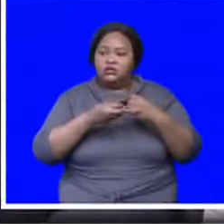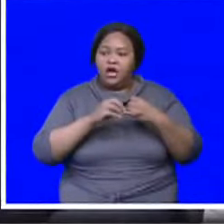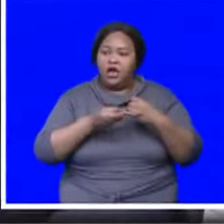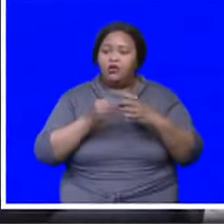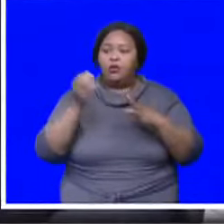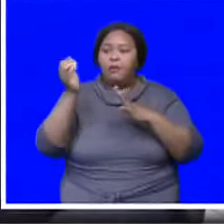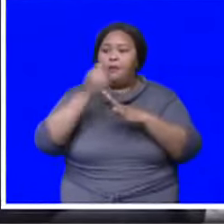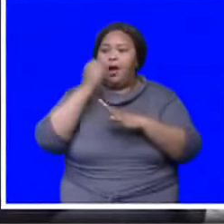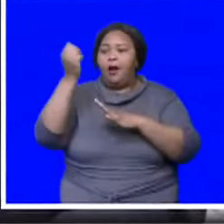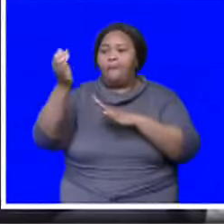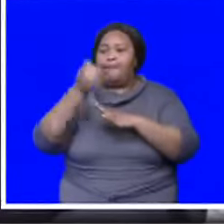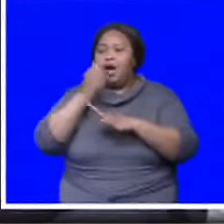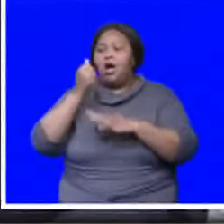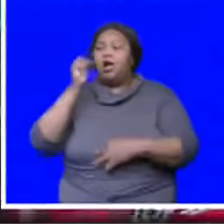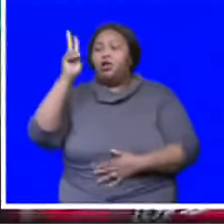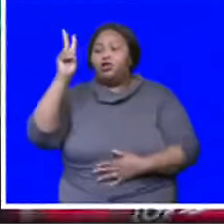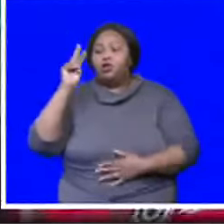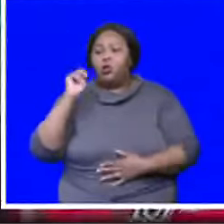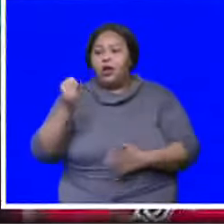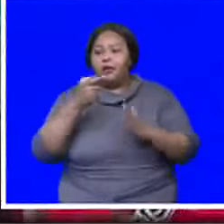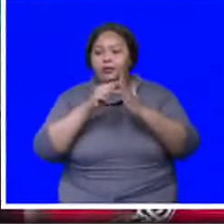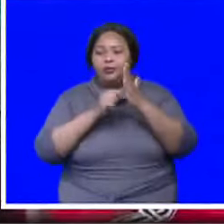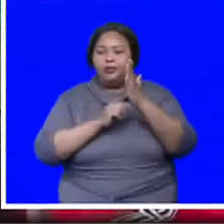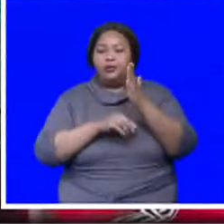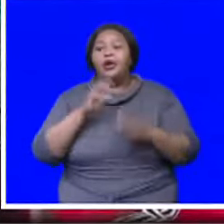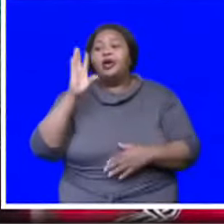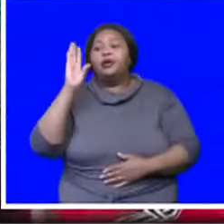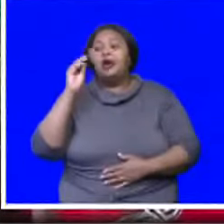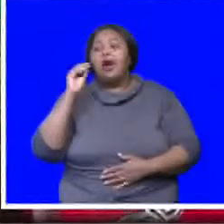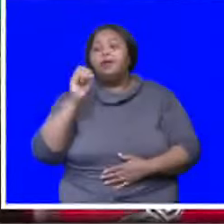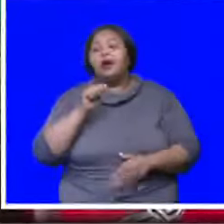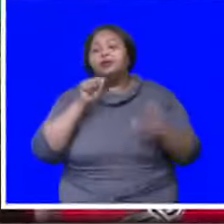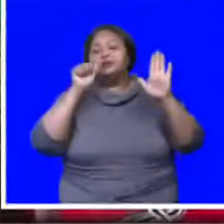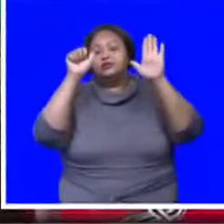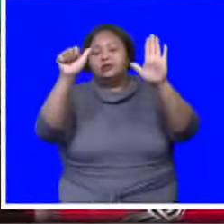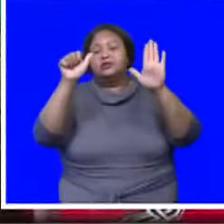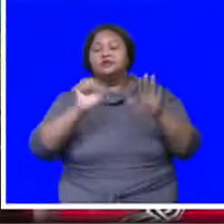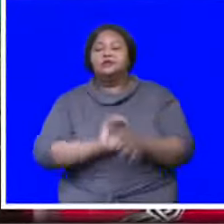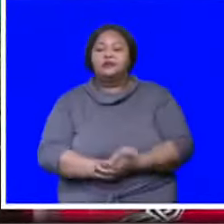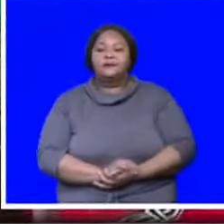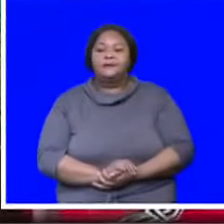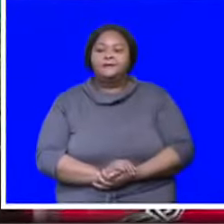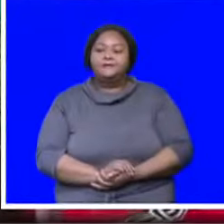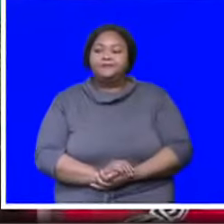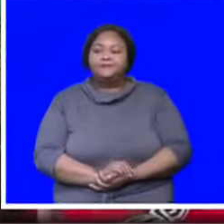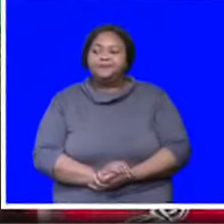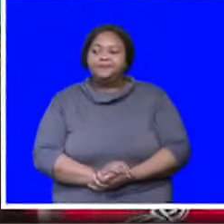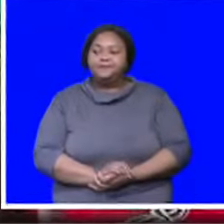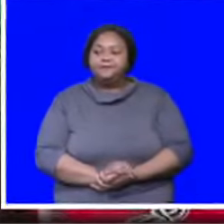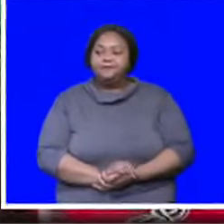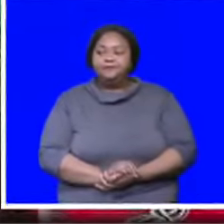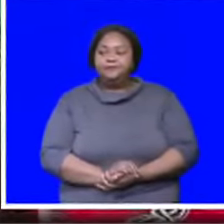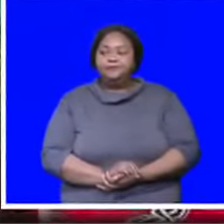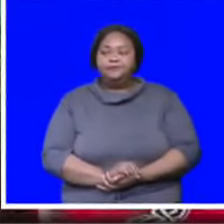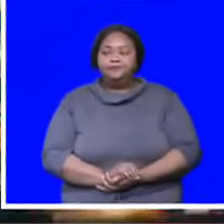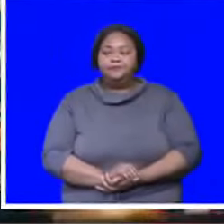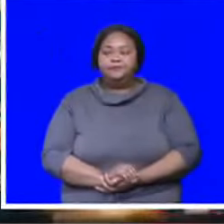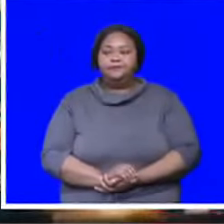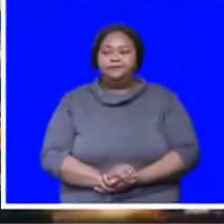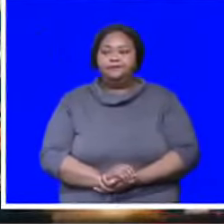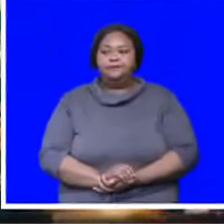Goal number 6. For Eswatini TV News, Fortune Dlangamandla with Tembinkosi Mavimbela